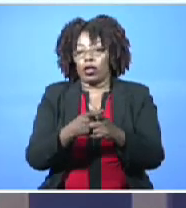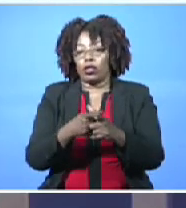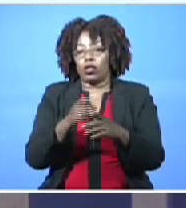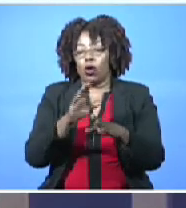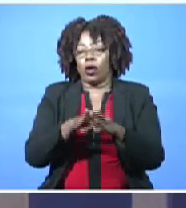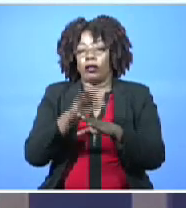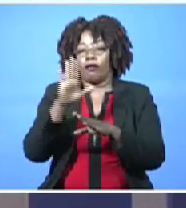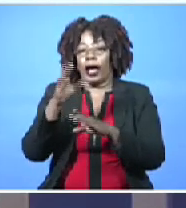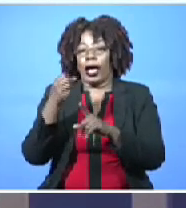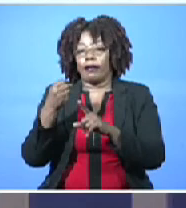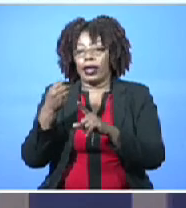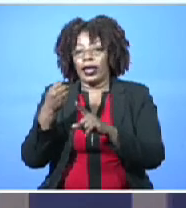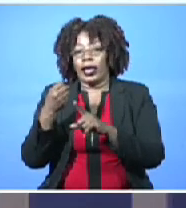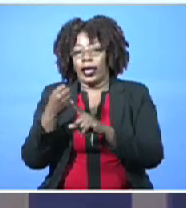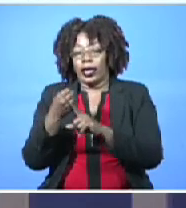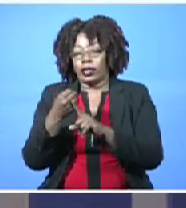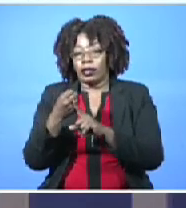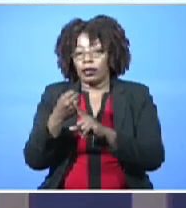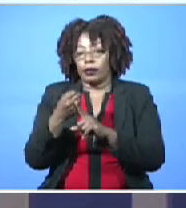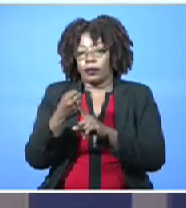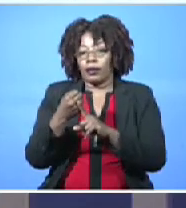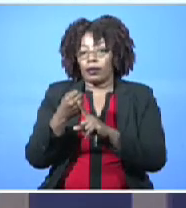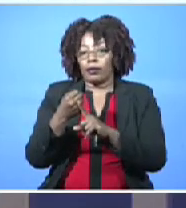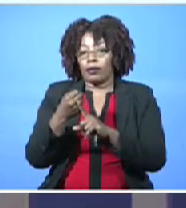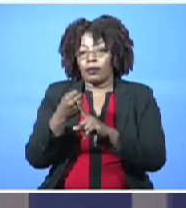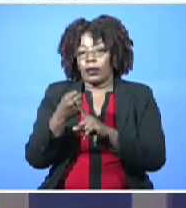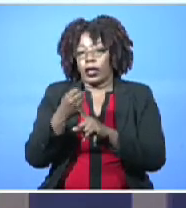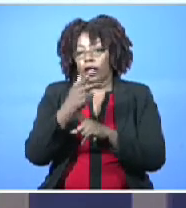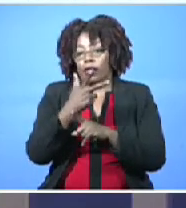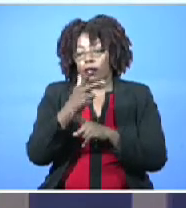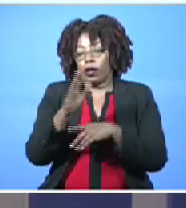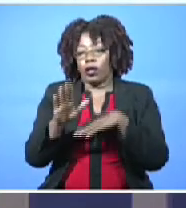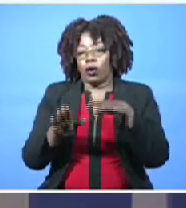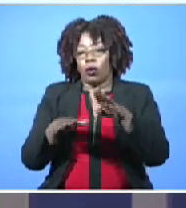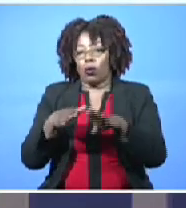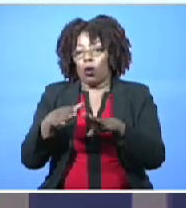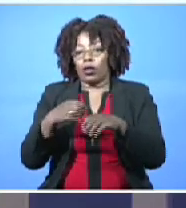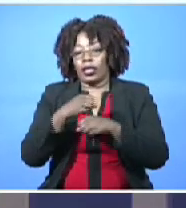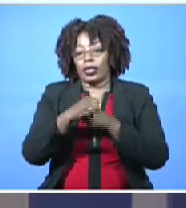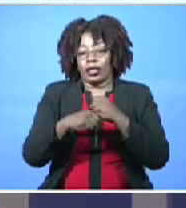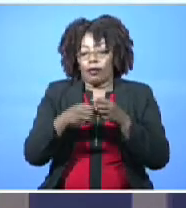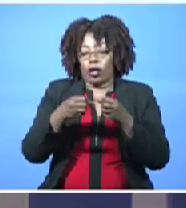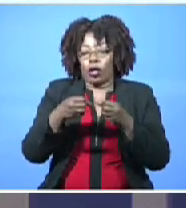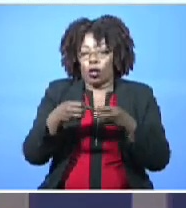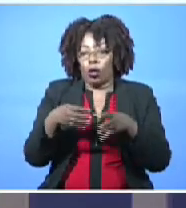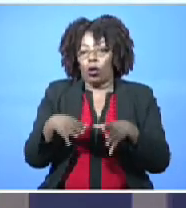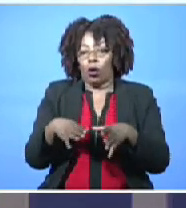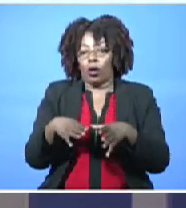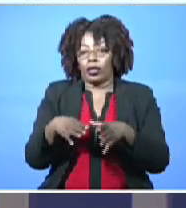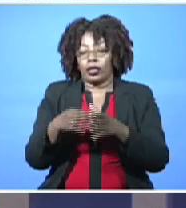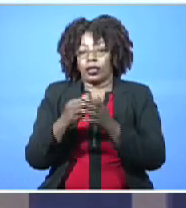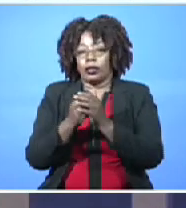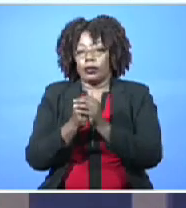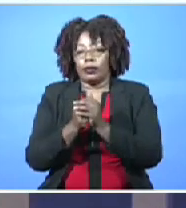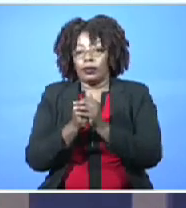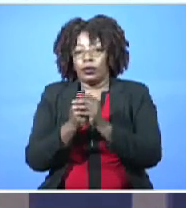hits, which included 2 home runs. He also had 4 strikeouts and 3 walks, while suffering the loss and dropping his record on the season